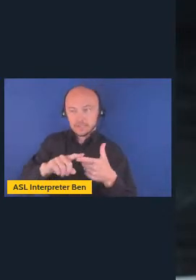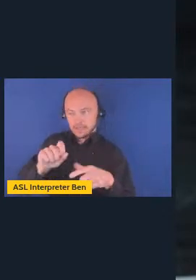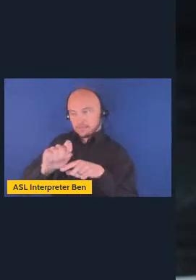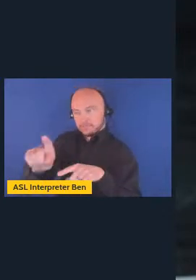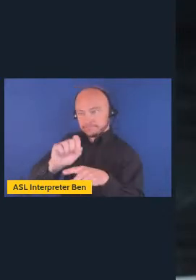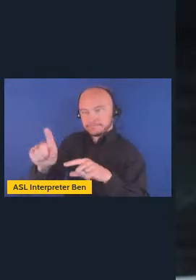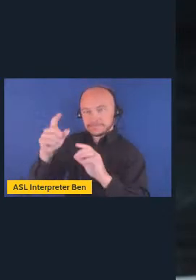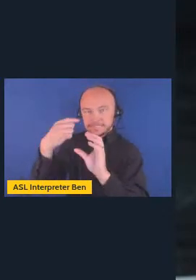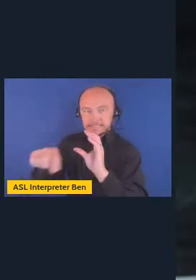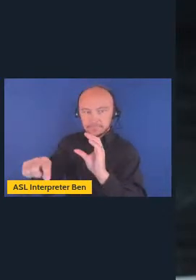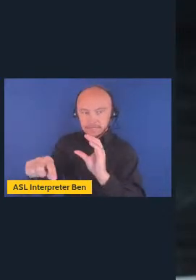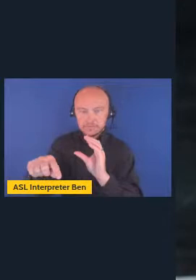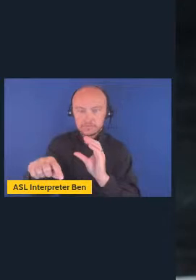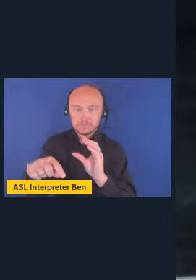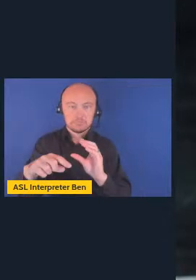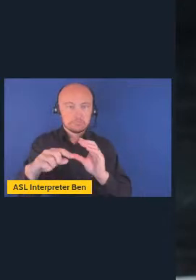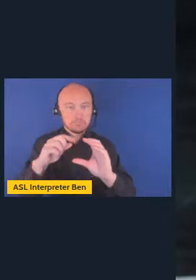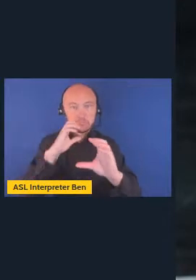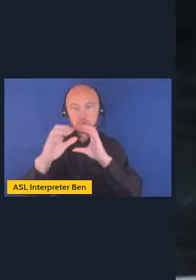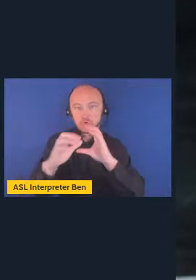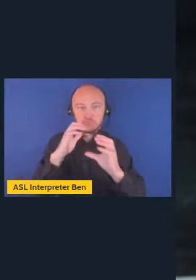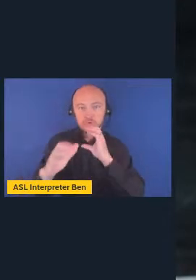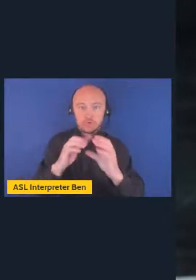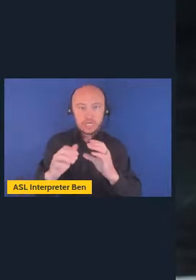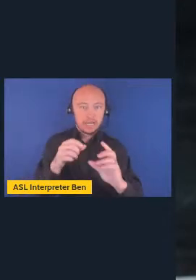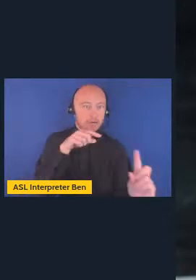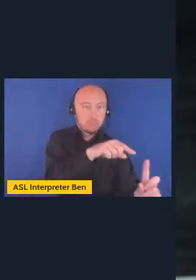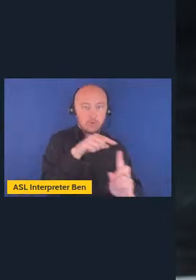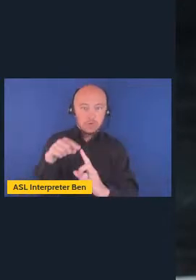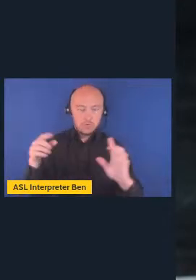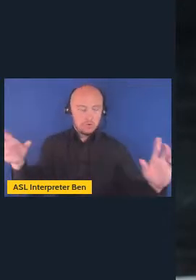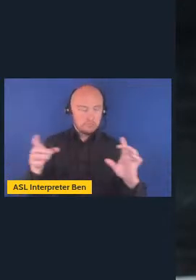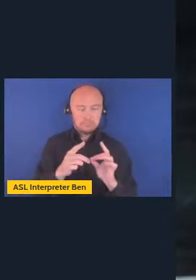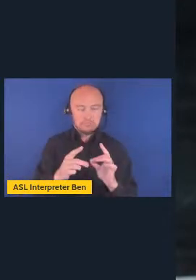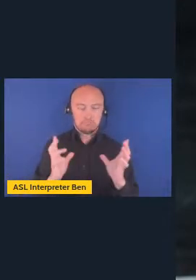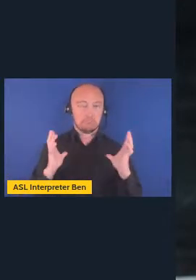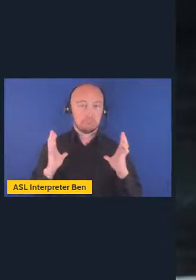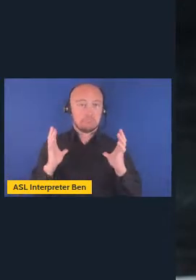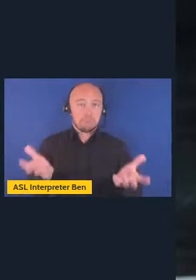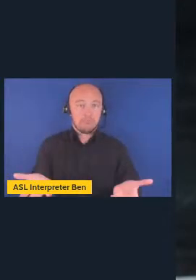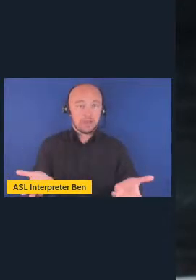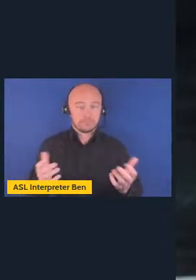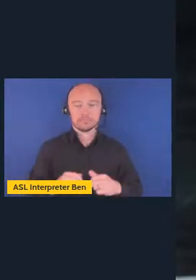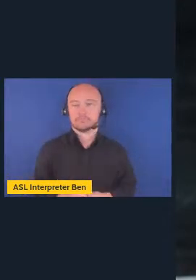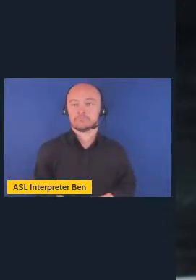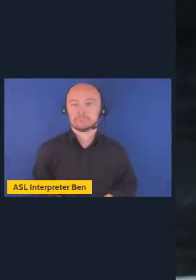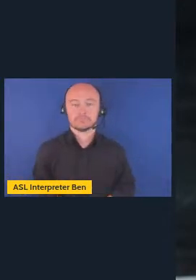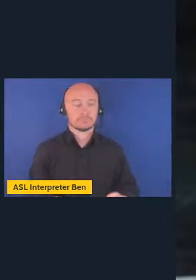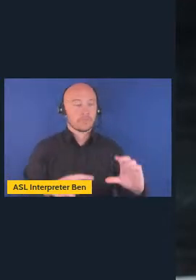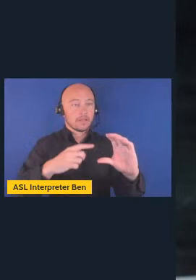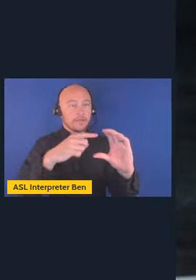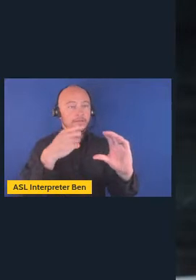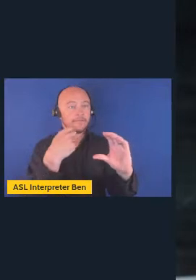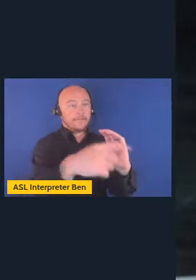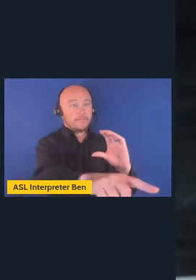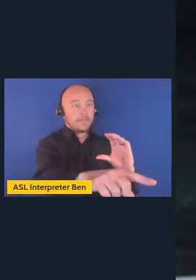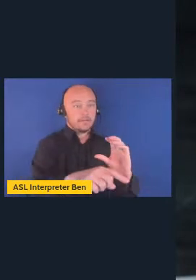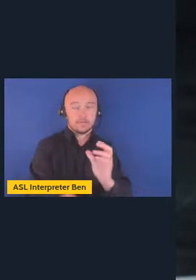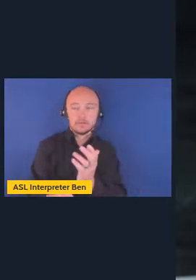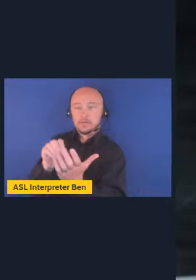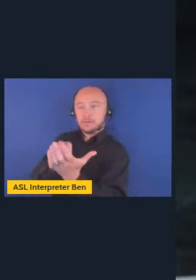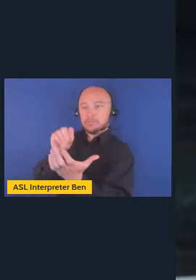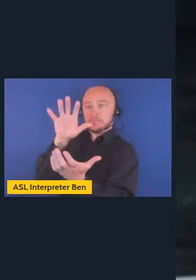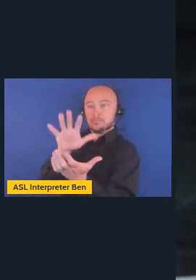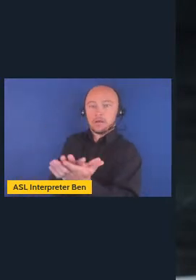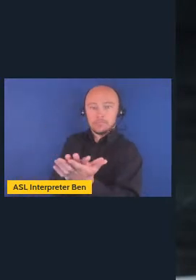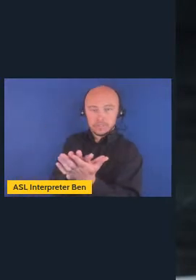emails. And they were communicating over a point-to-point integration channel. Once the email had been sent, an event was published, and the